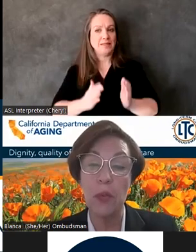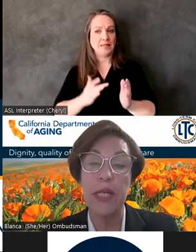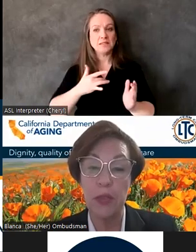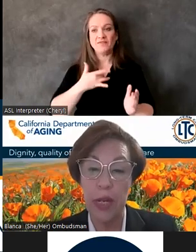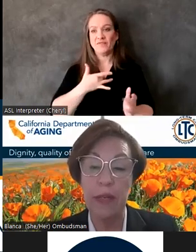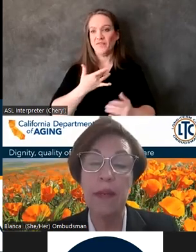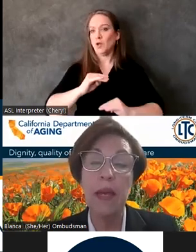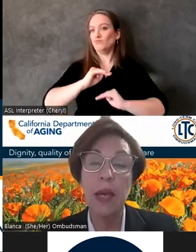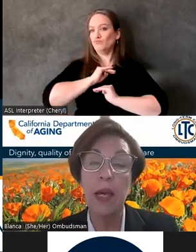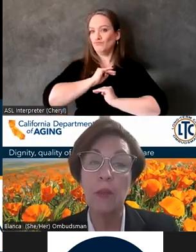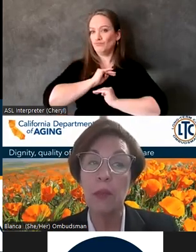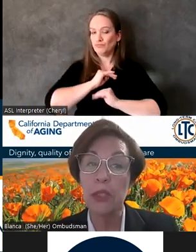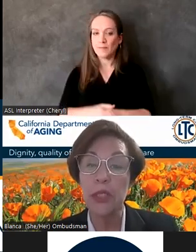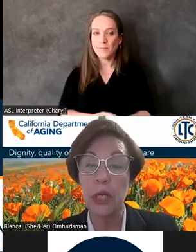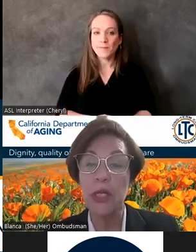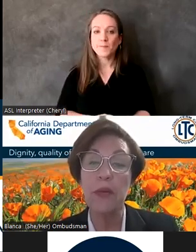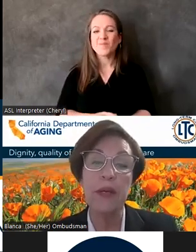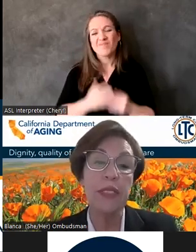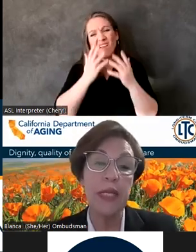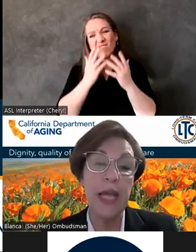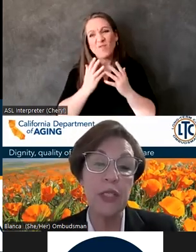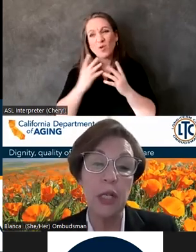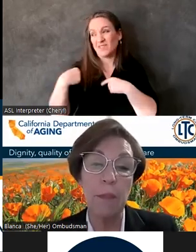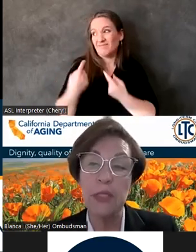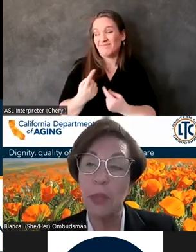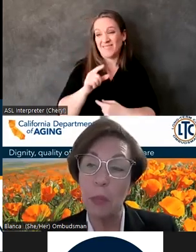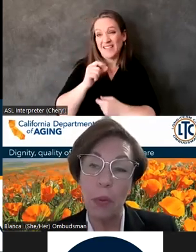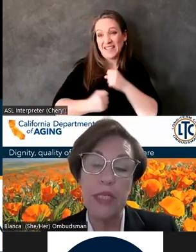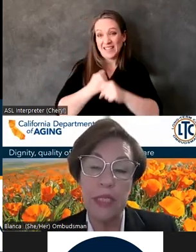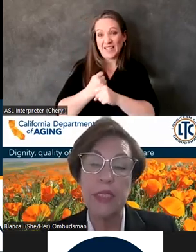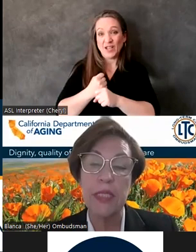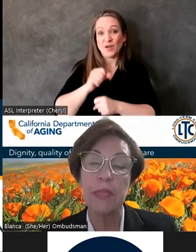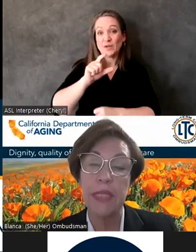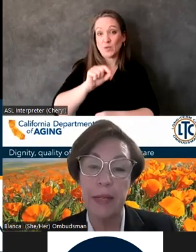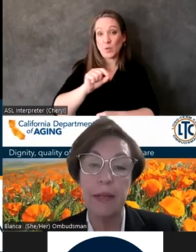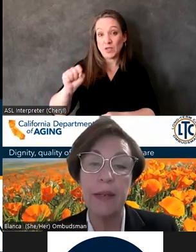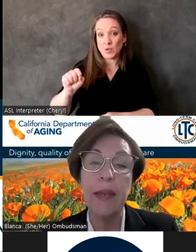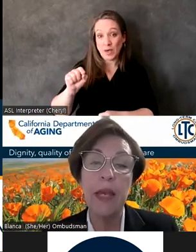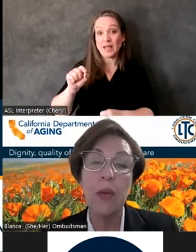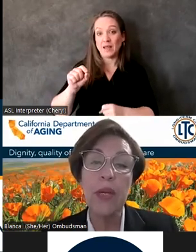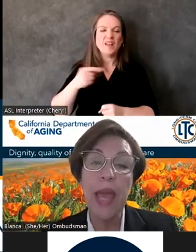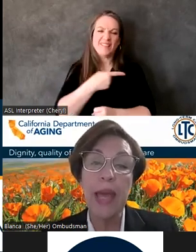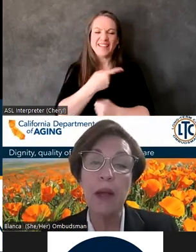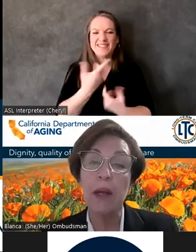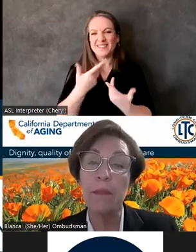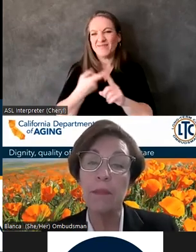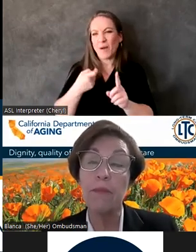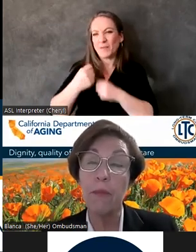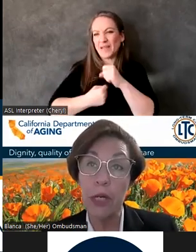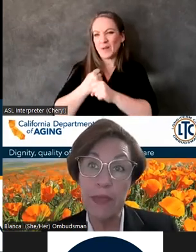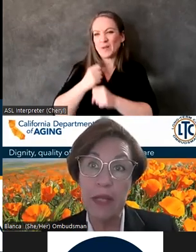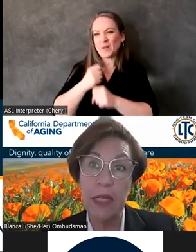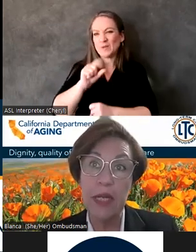in 2020, what we're showing you here is the National Ombudsman Reporting System data. We had